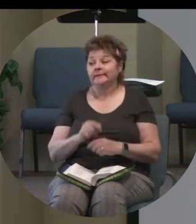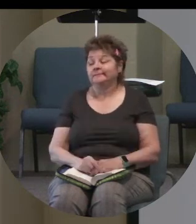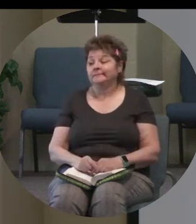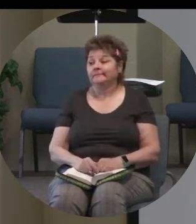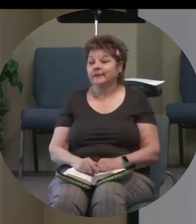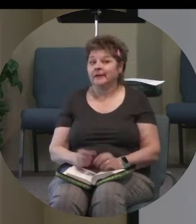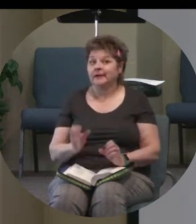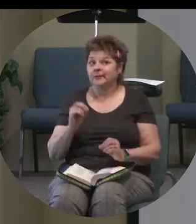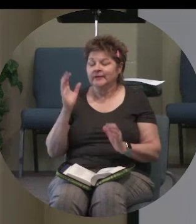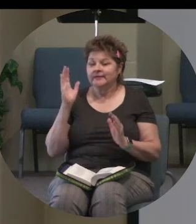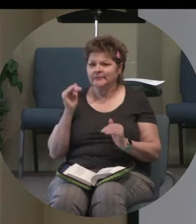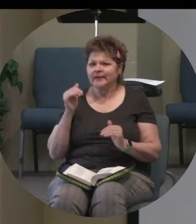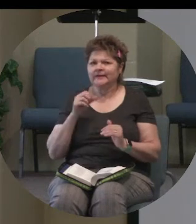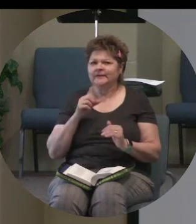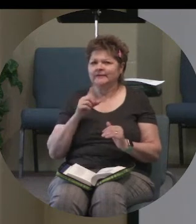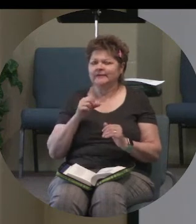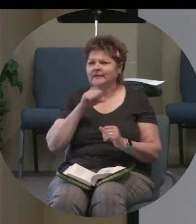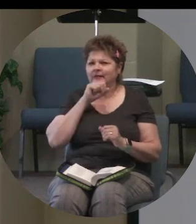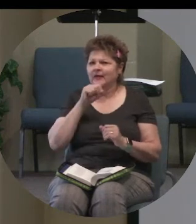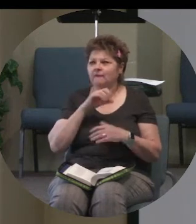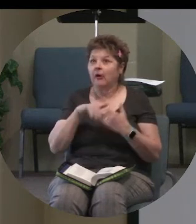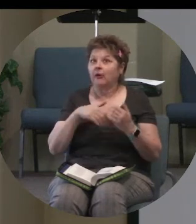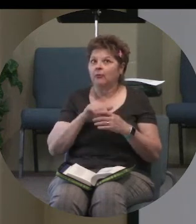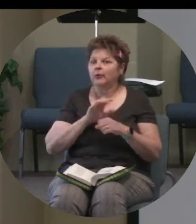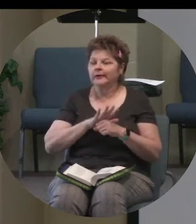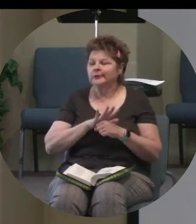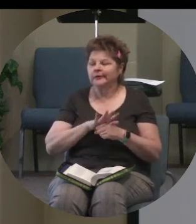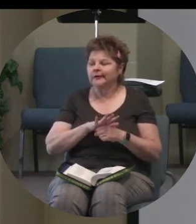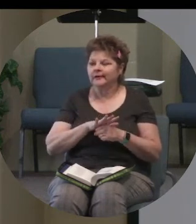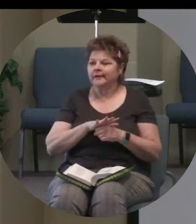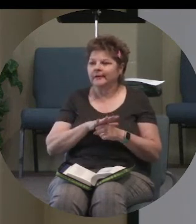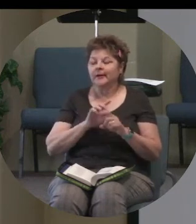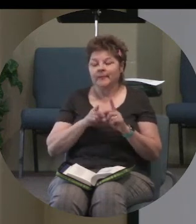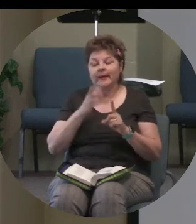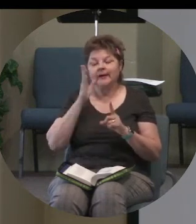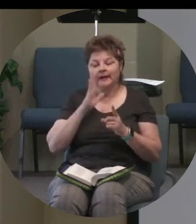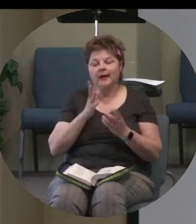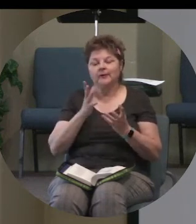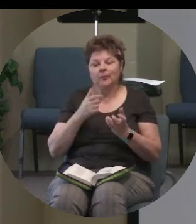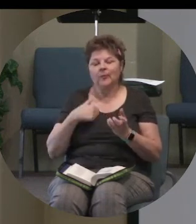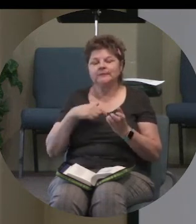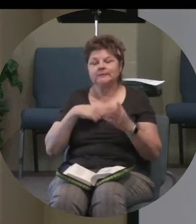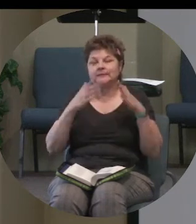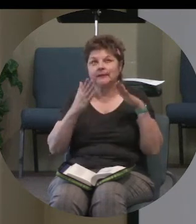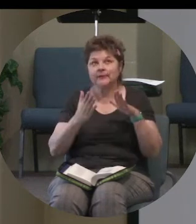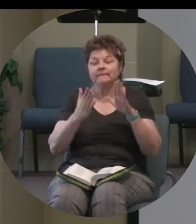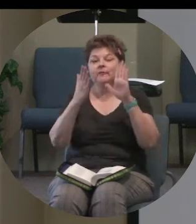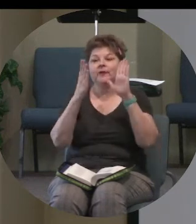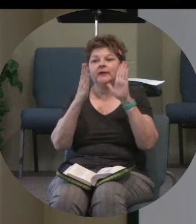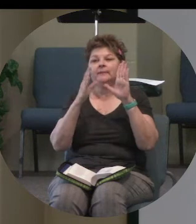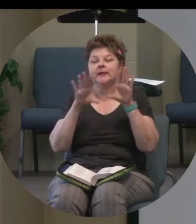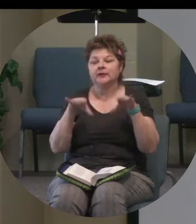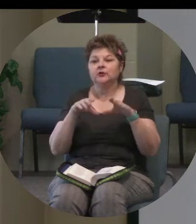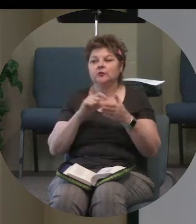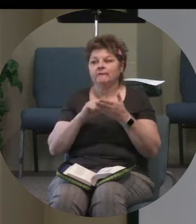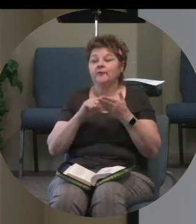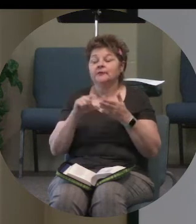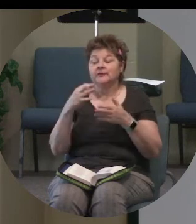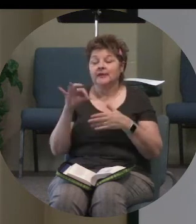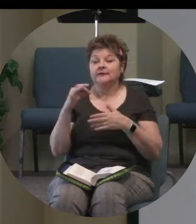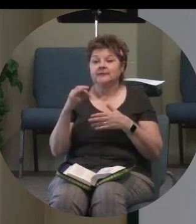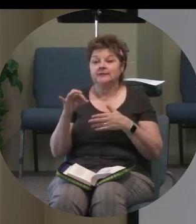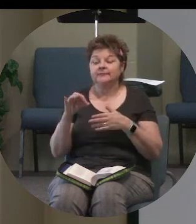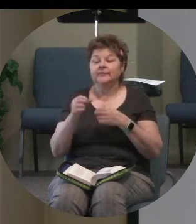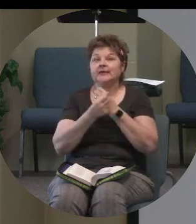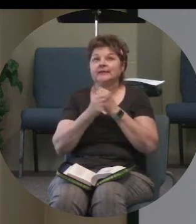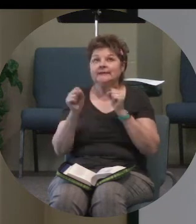No one is expected to love all pressure. But God does want us to come before him and do verse 19. "Save